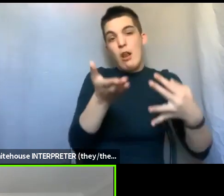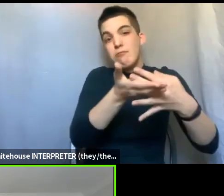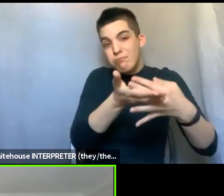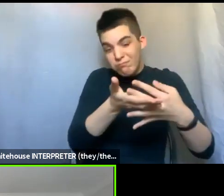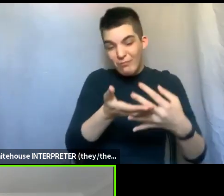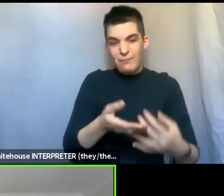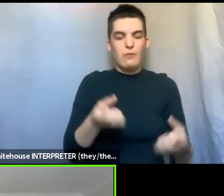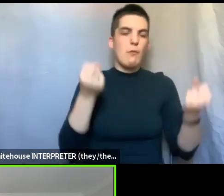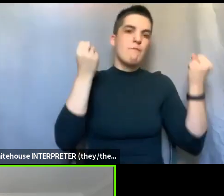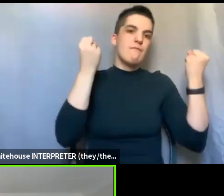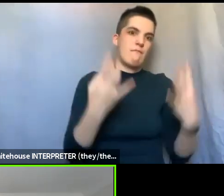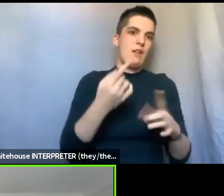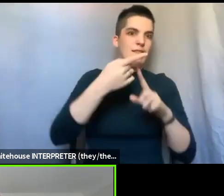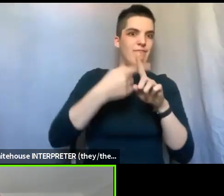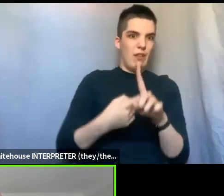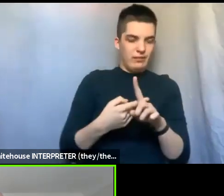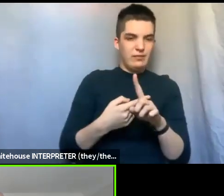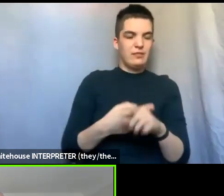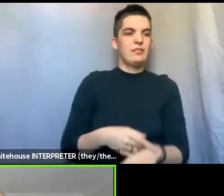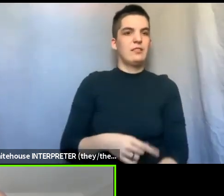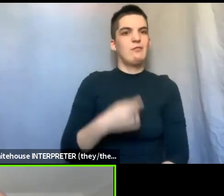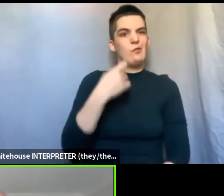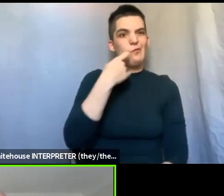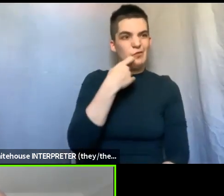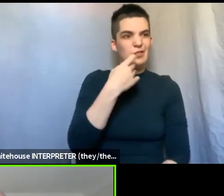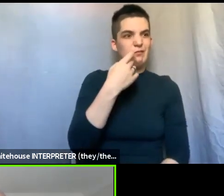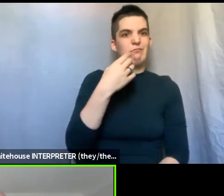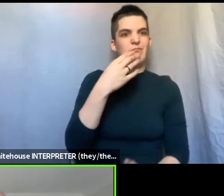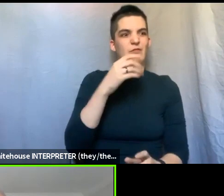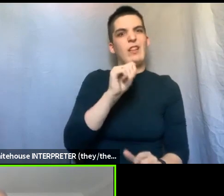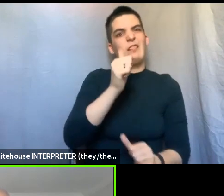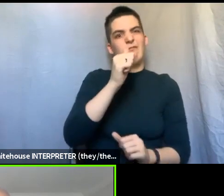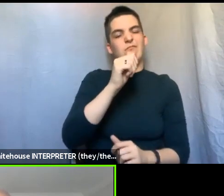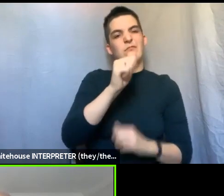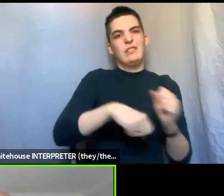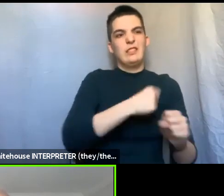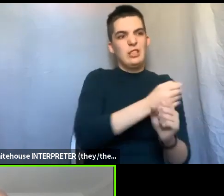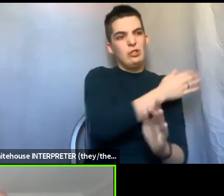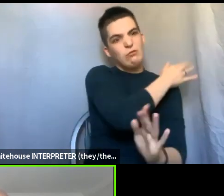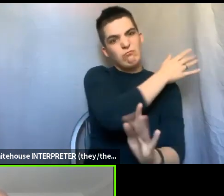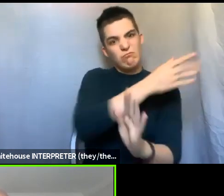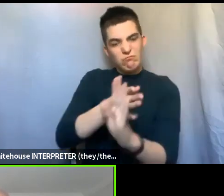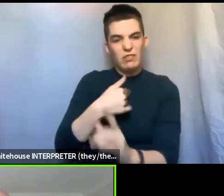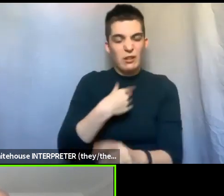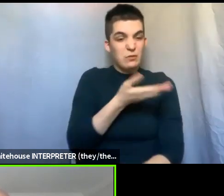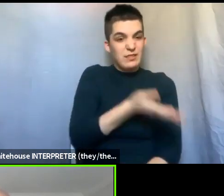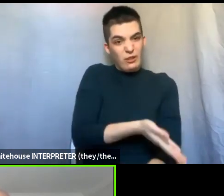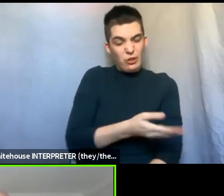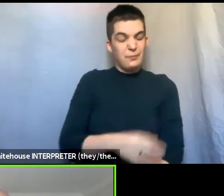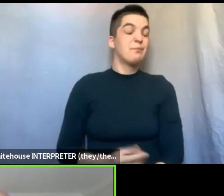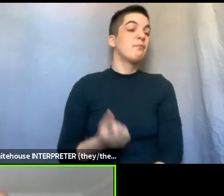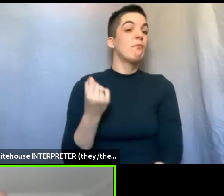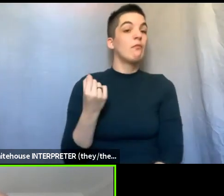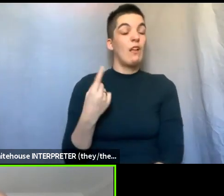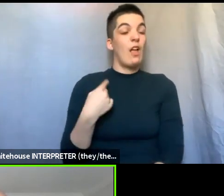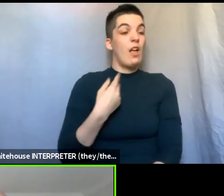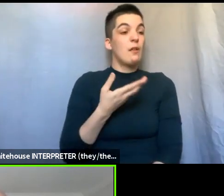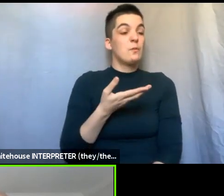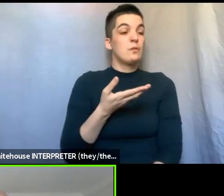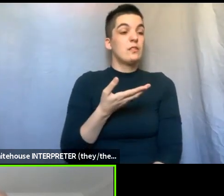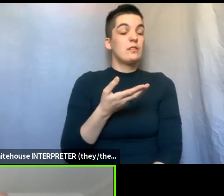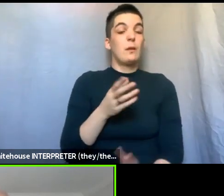months during the decades that I was there. I know, as one who sat